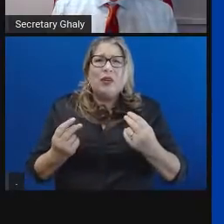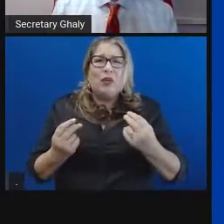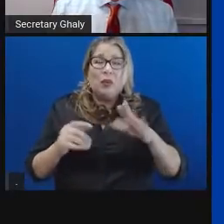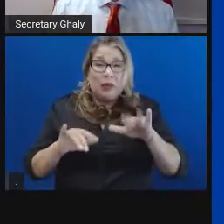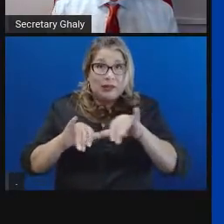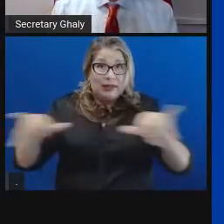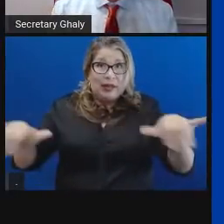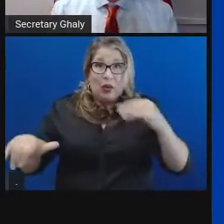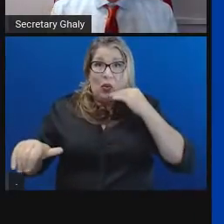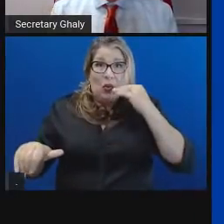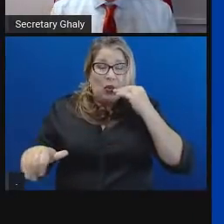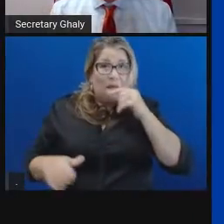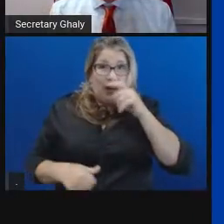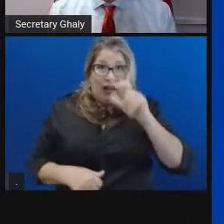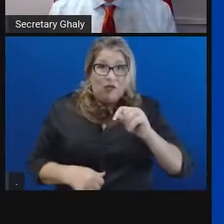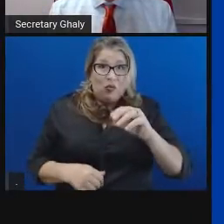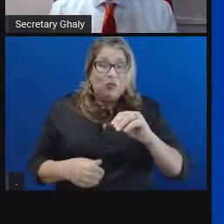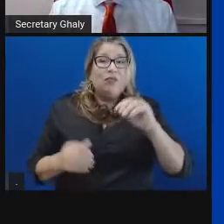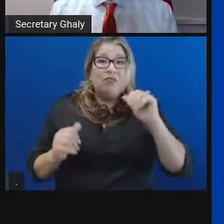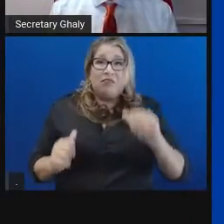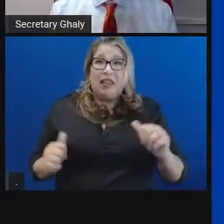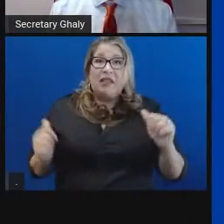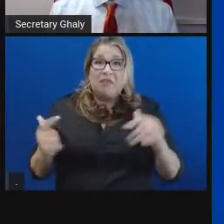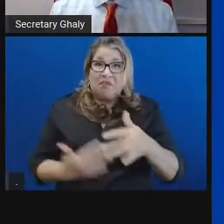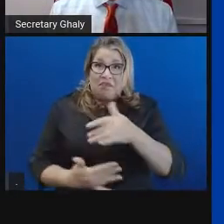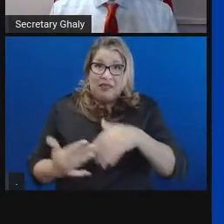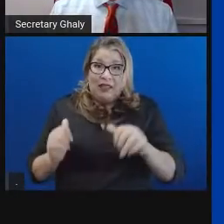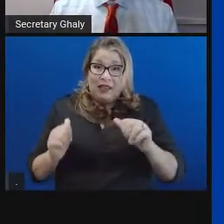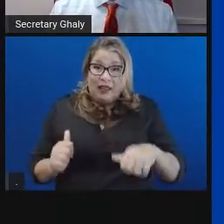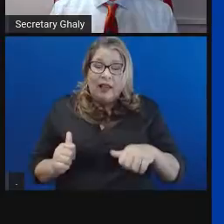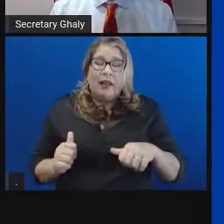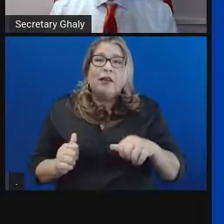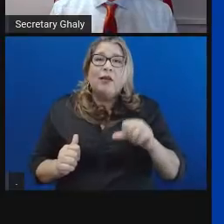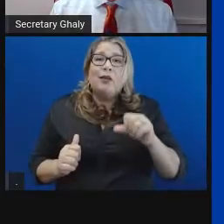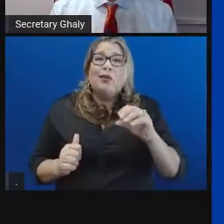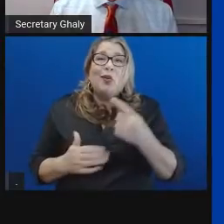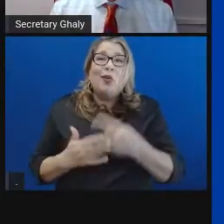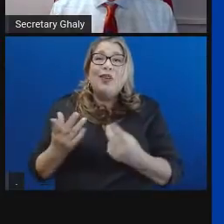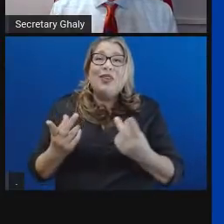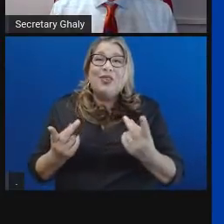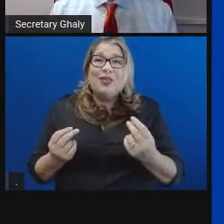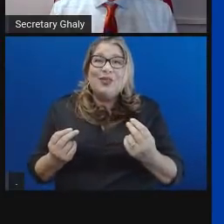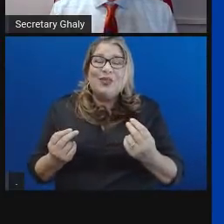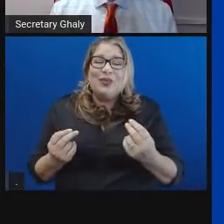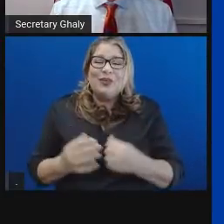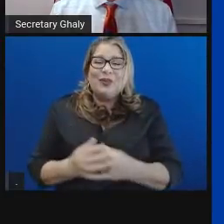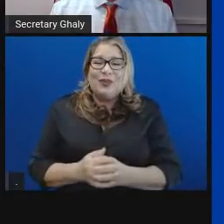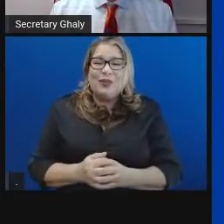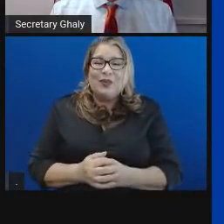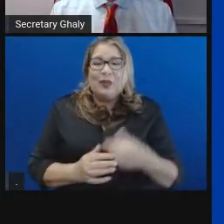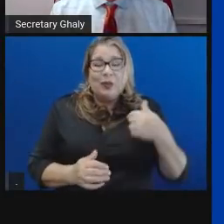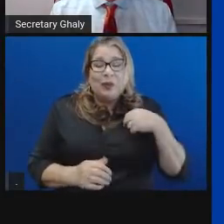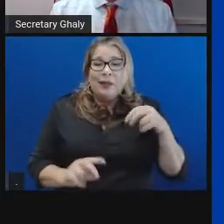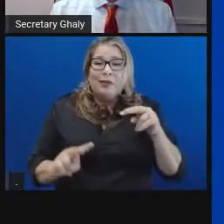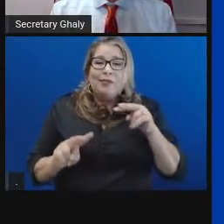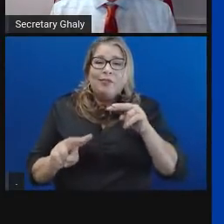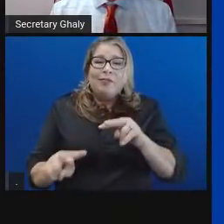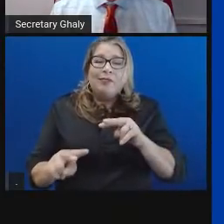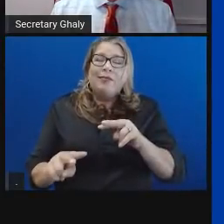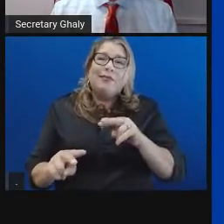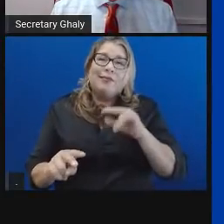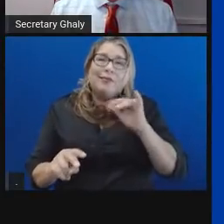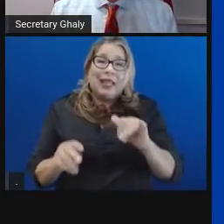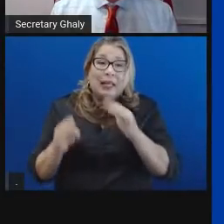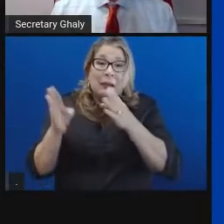I think, week 19, but who's counting, of that blueprint for a safer economy, using this as a strategy to move